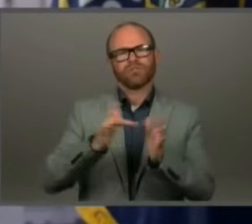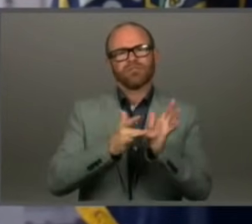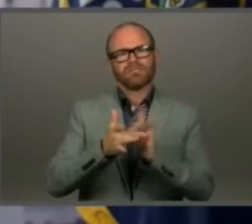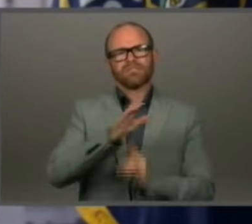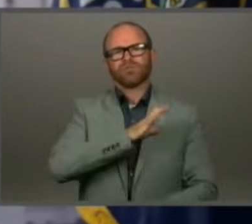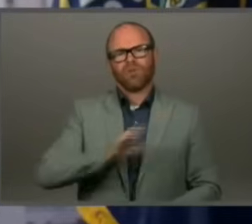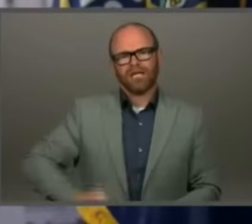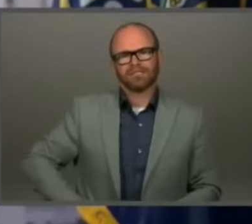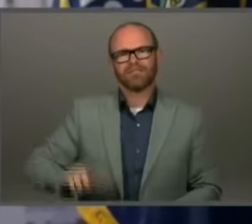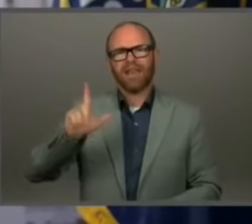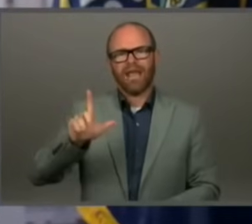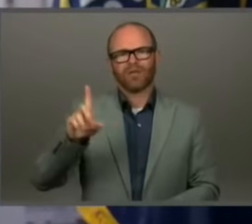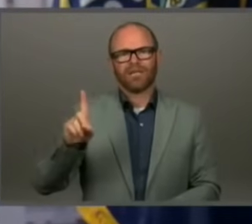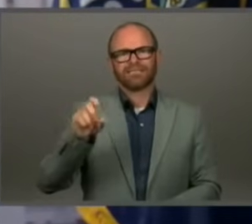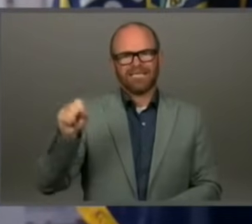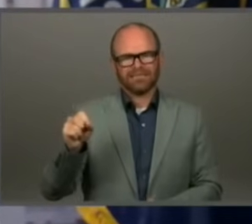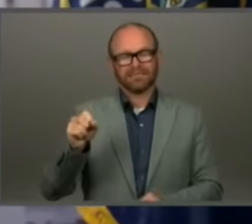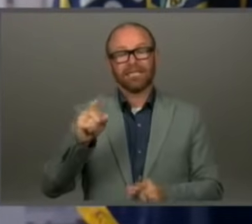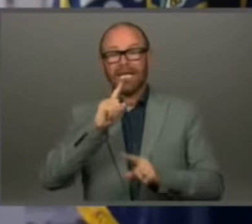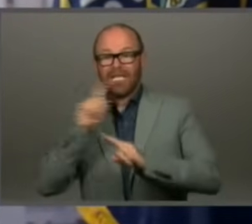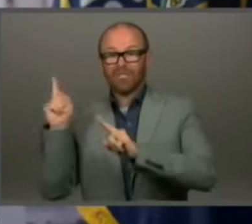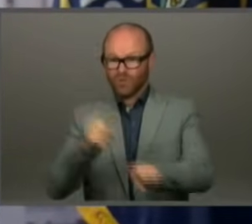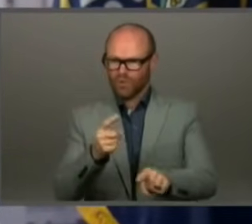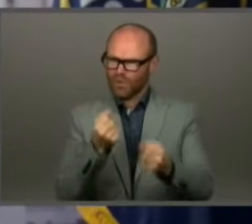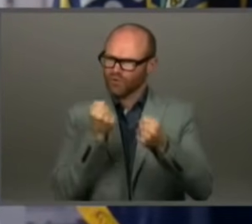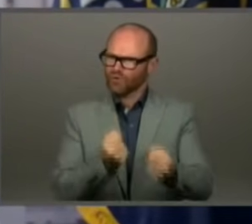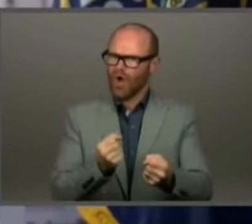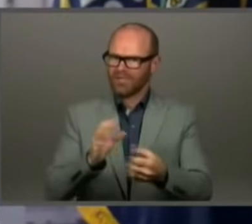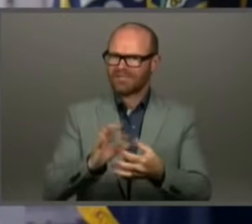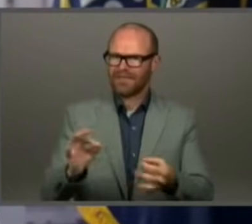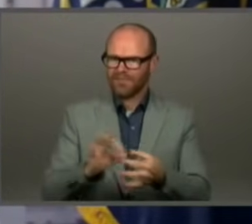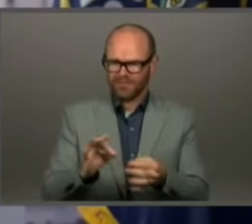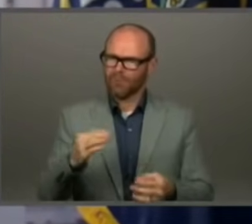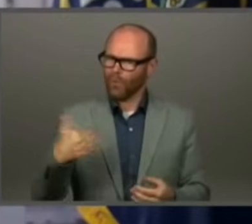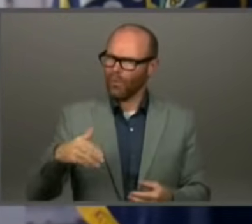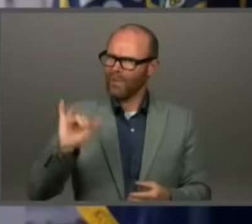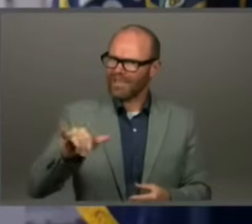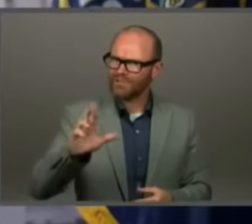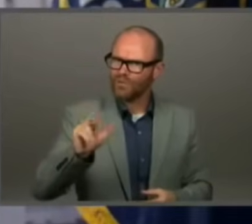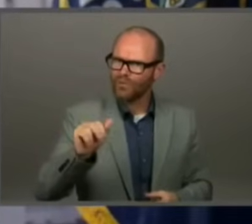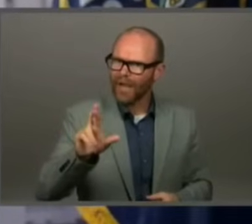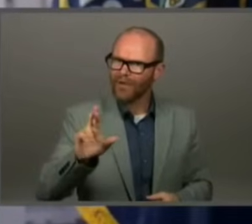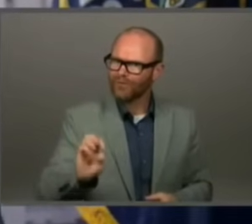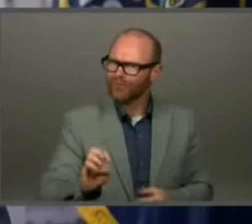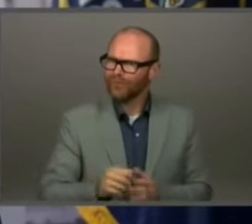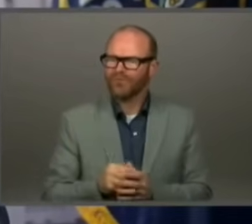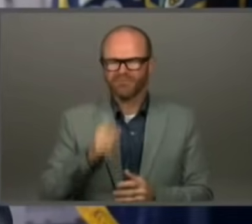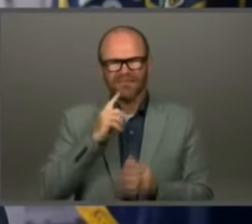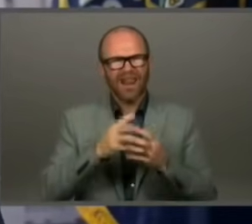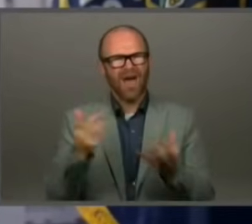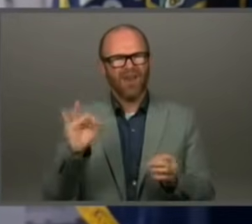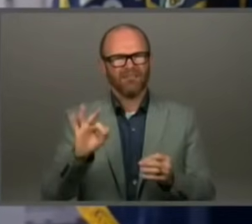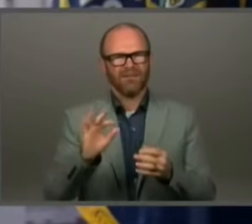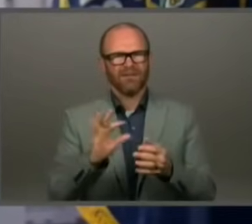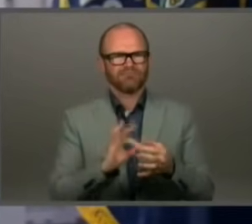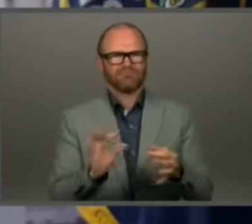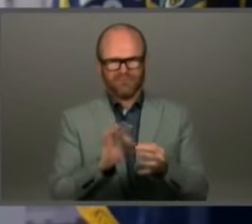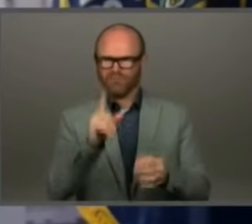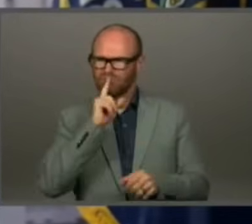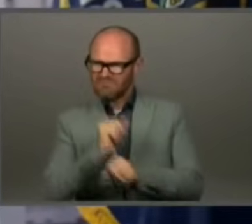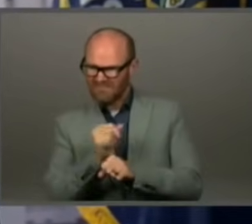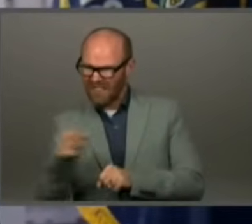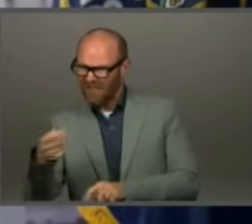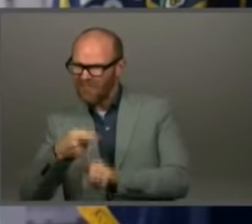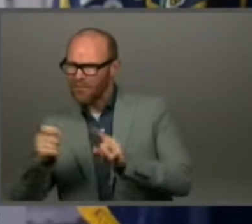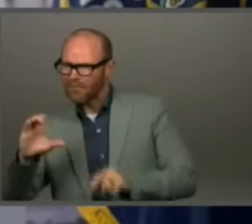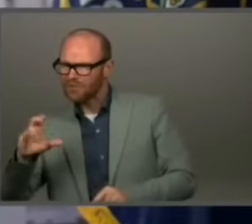issue a statement like that, a very strong statement, very rare that they do something like that. I know there was a lot of pushback, like, did this really come from the church? Did it come from